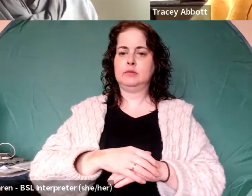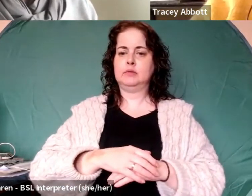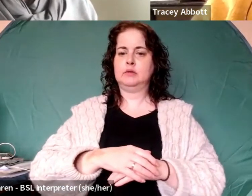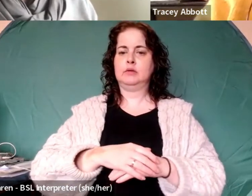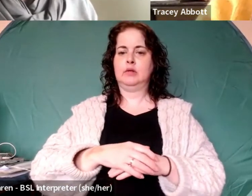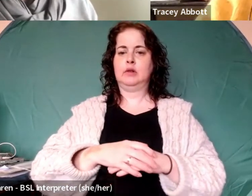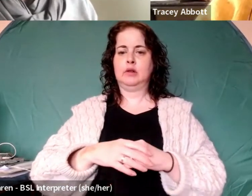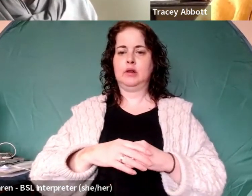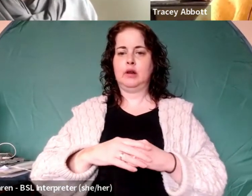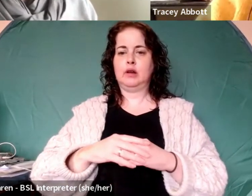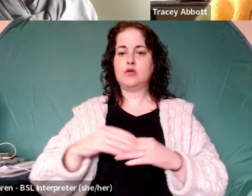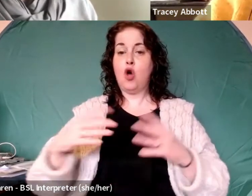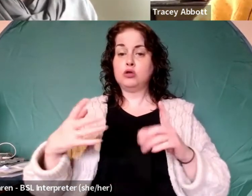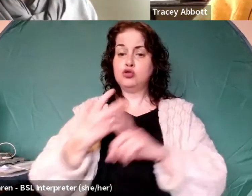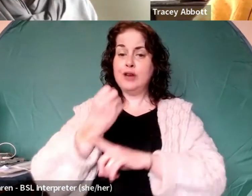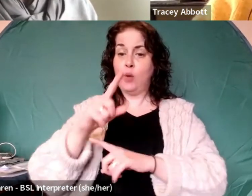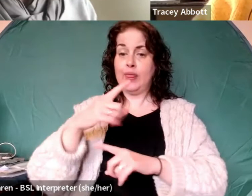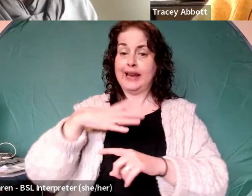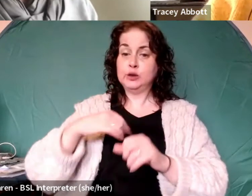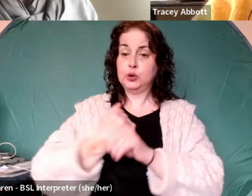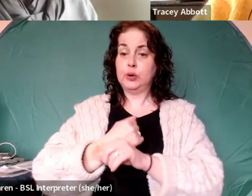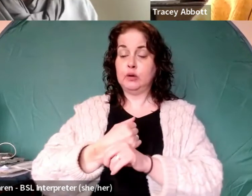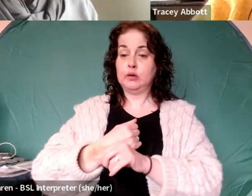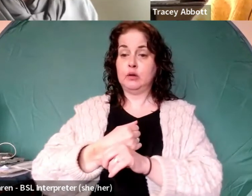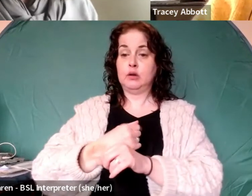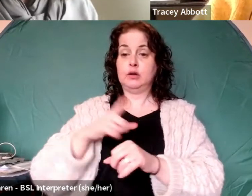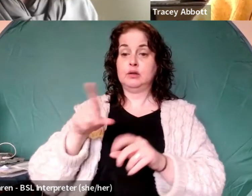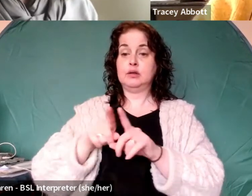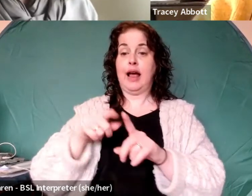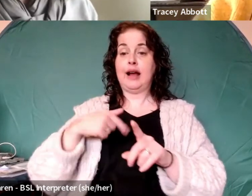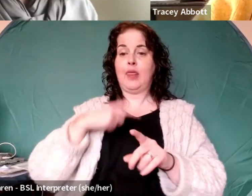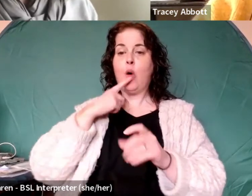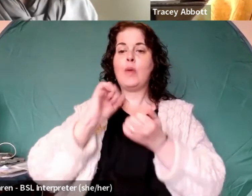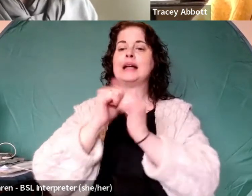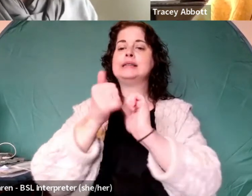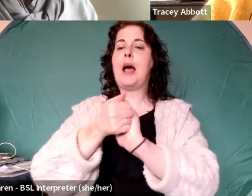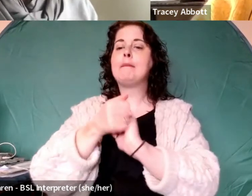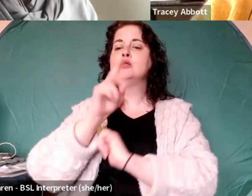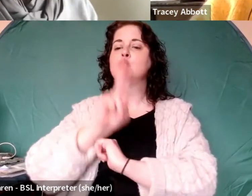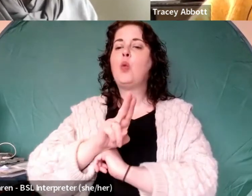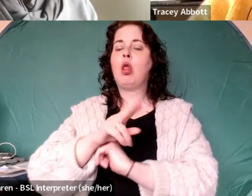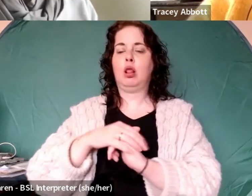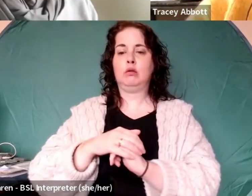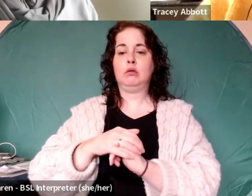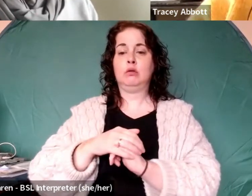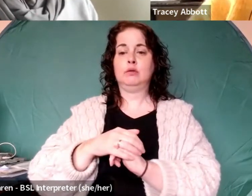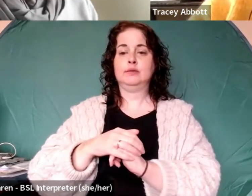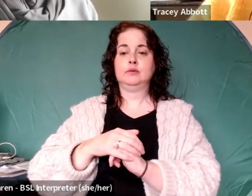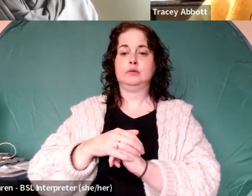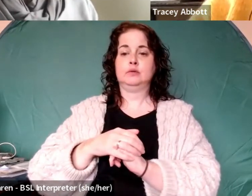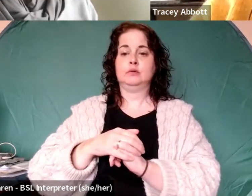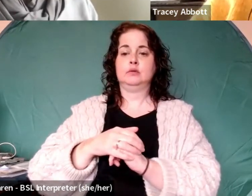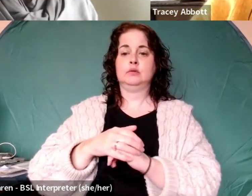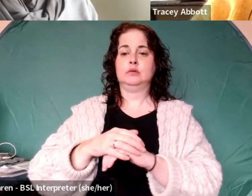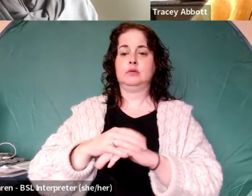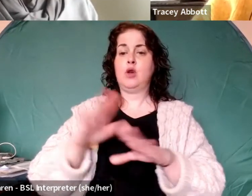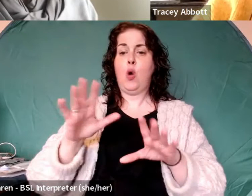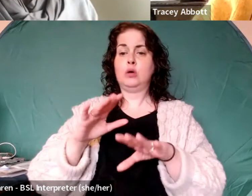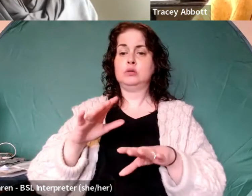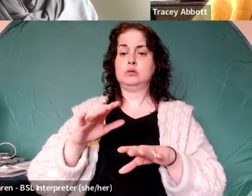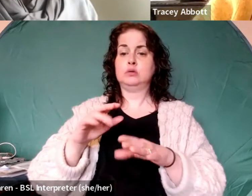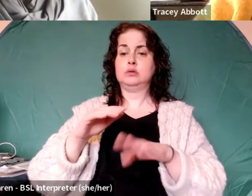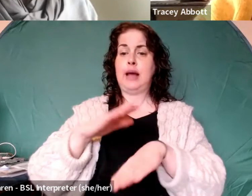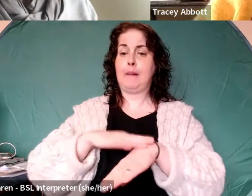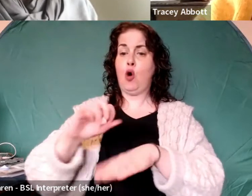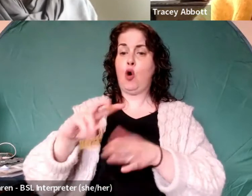not actually achieving what they're looking to do. Yeah, it's a bit like I always thought with exams at school. There's no time in your